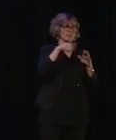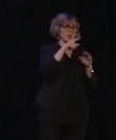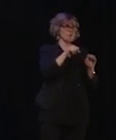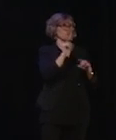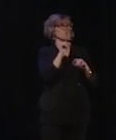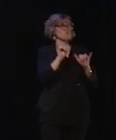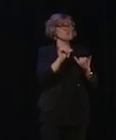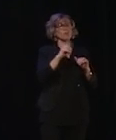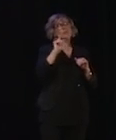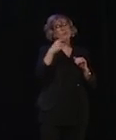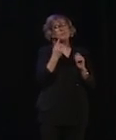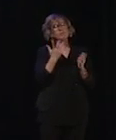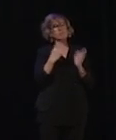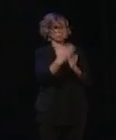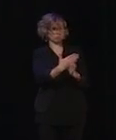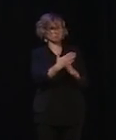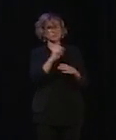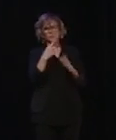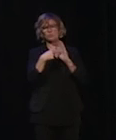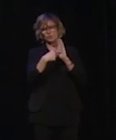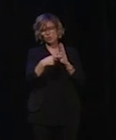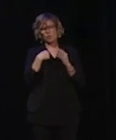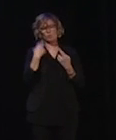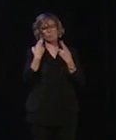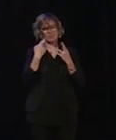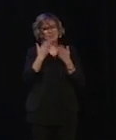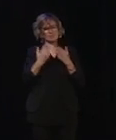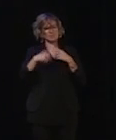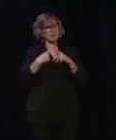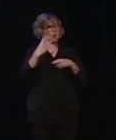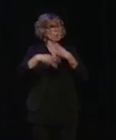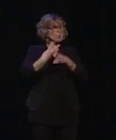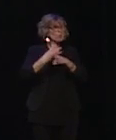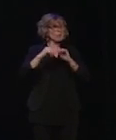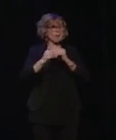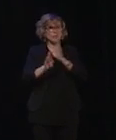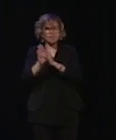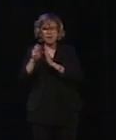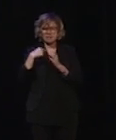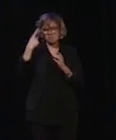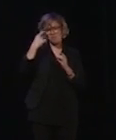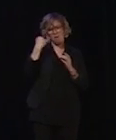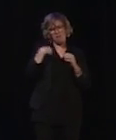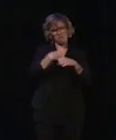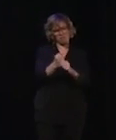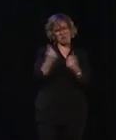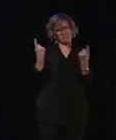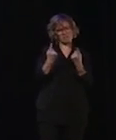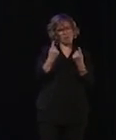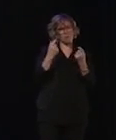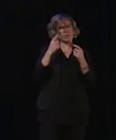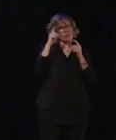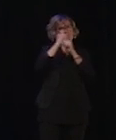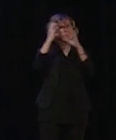like it kind of was one of those things where I realized that the world stuff existed. I was like, well, then maybe if I put something together and sort of see things as